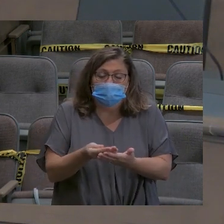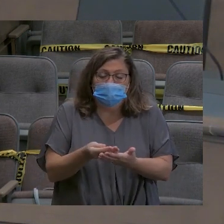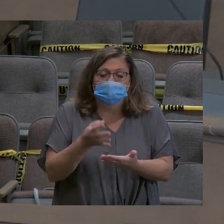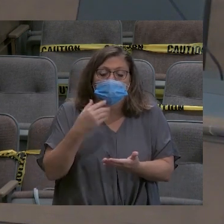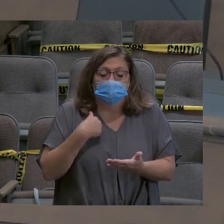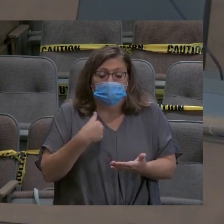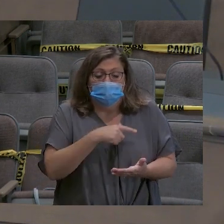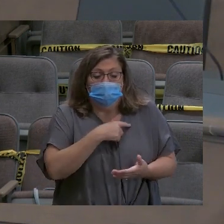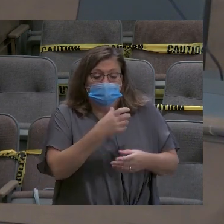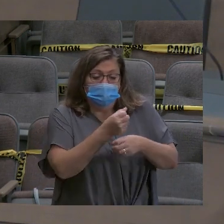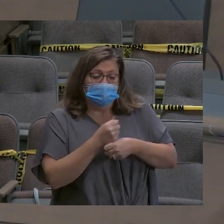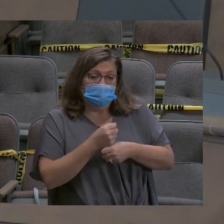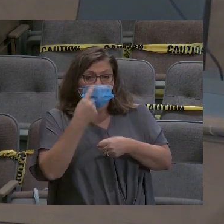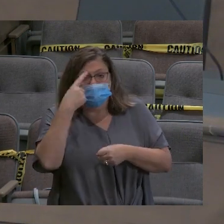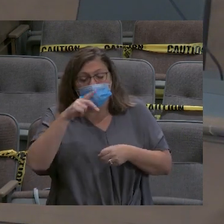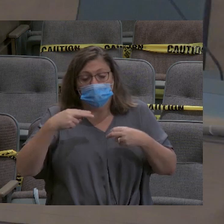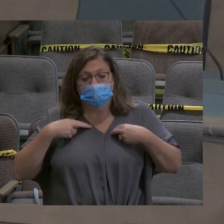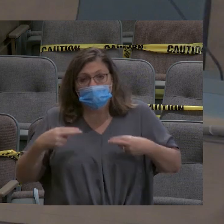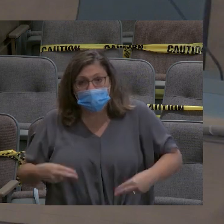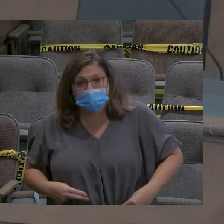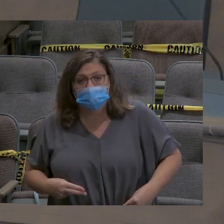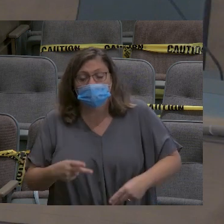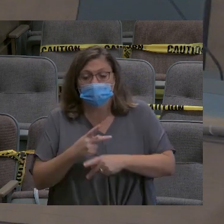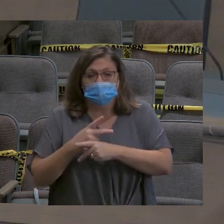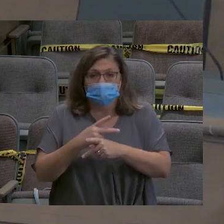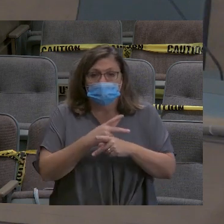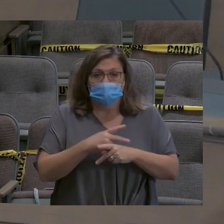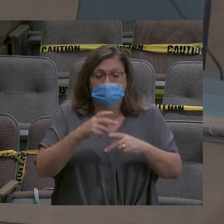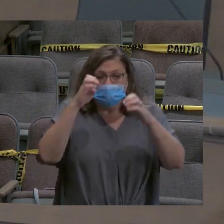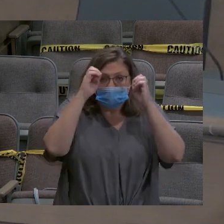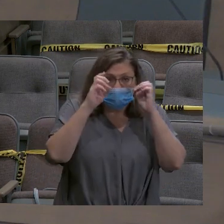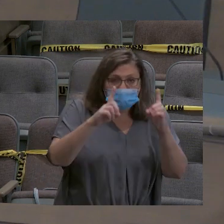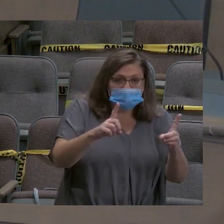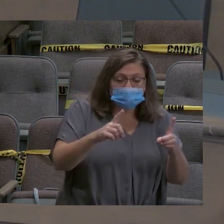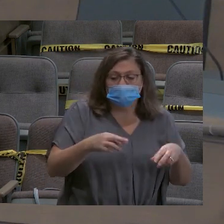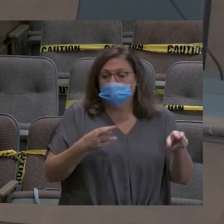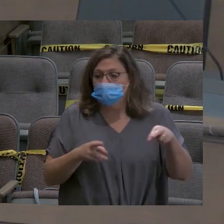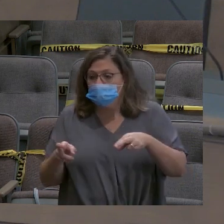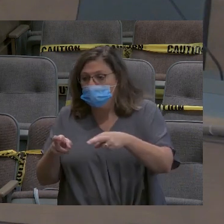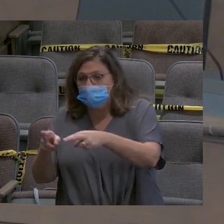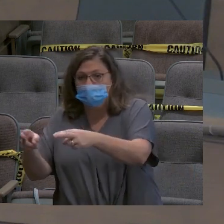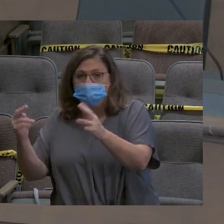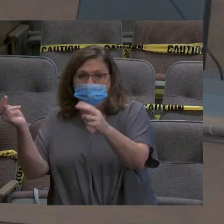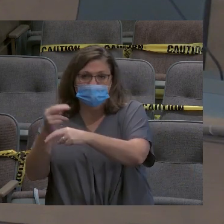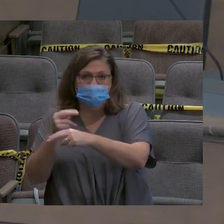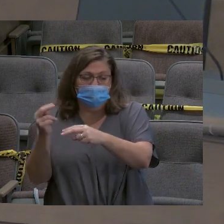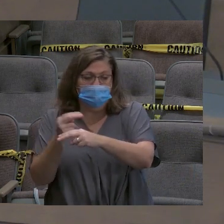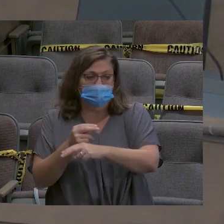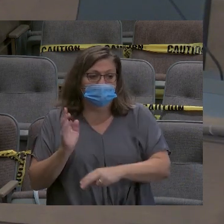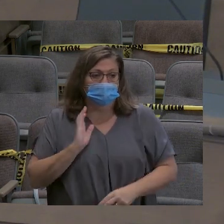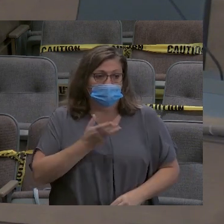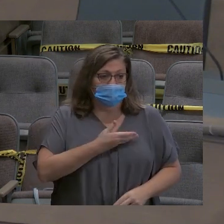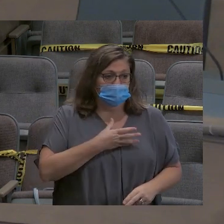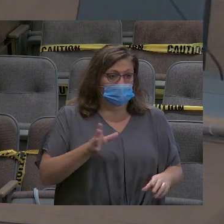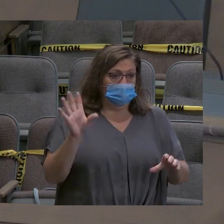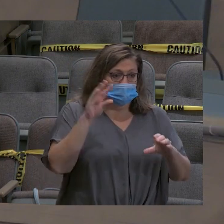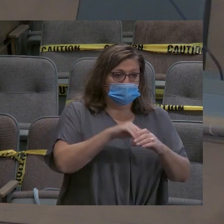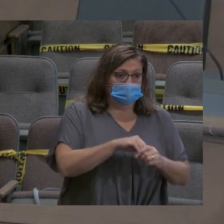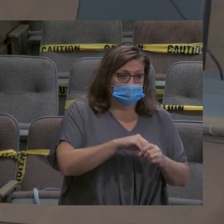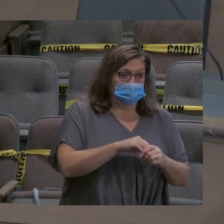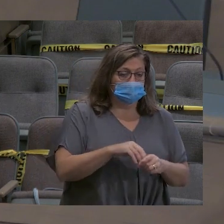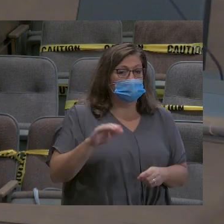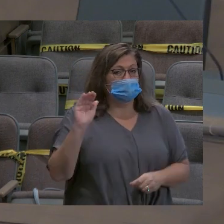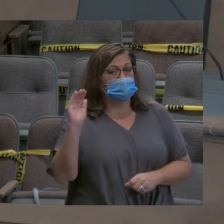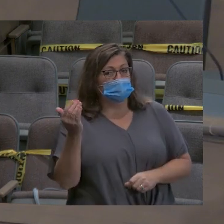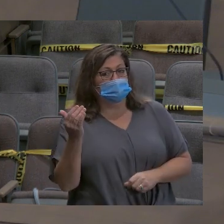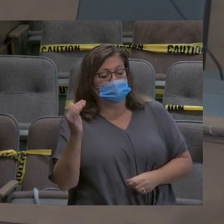care, education, roads, and highways. Our participation in Dougherty County appears to be